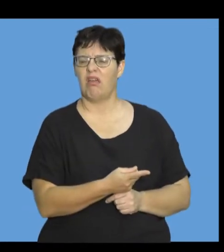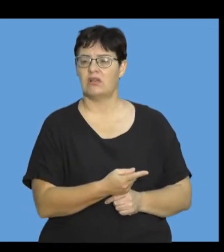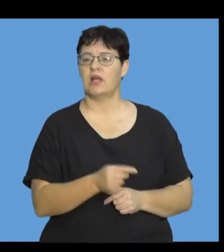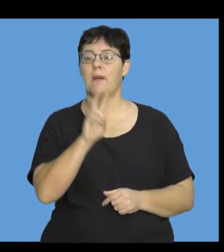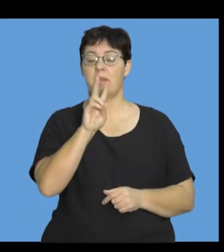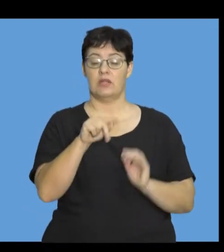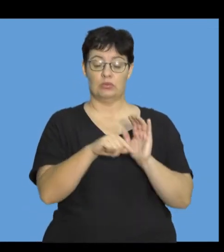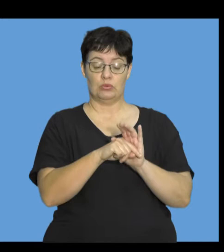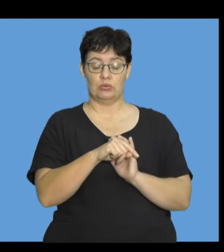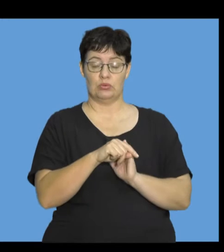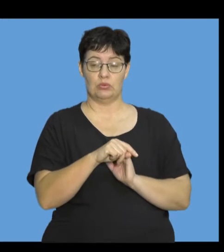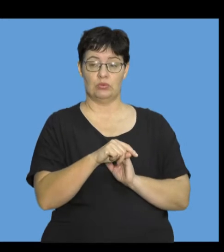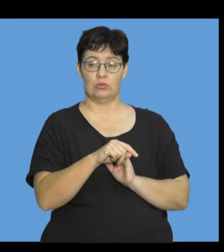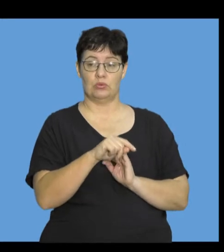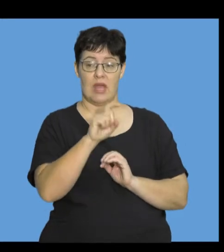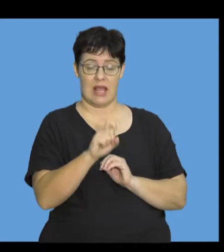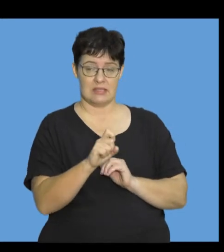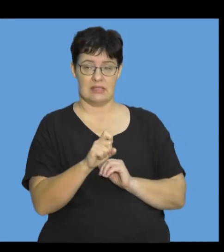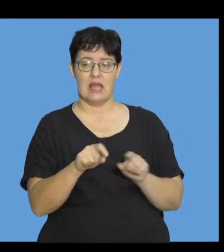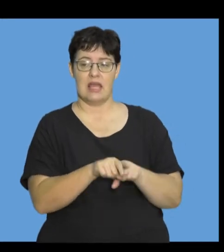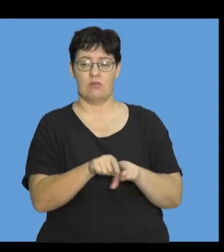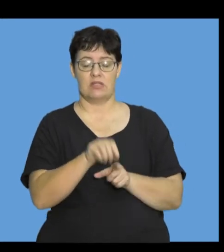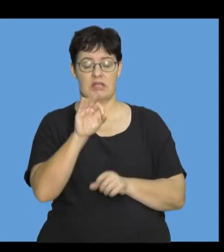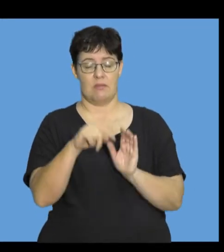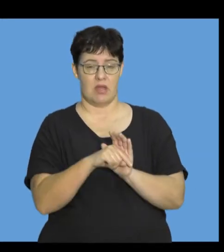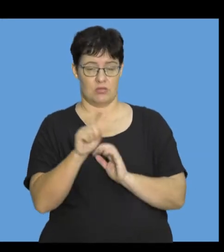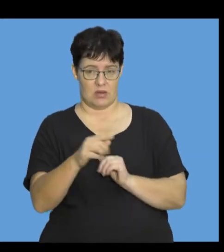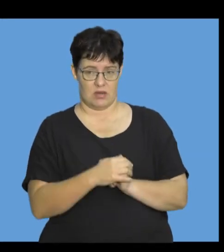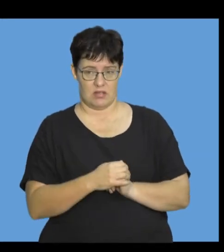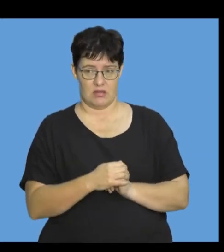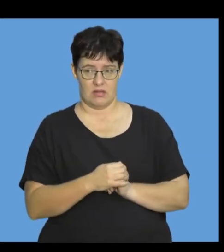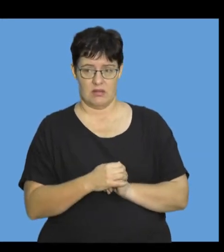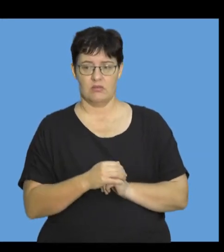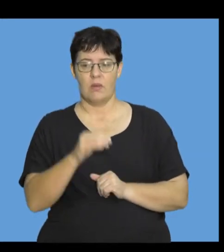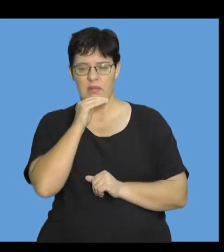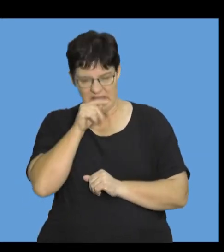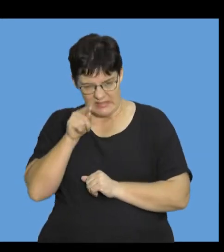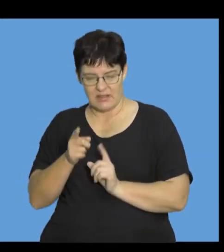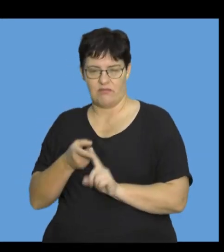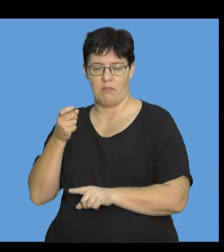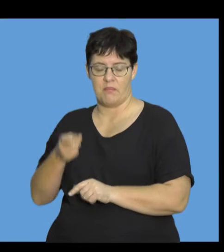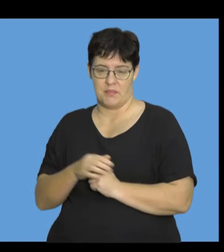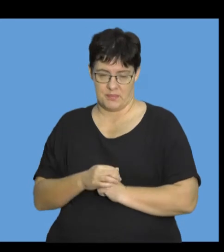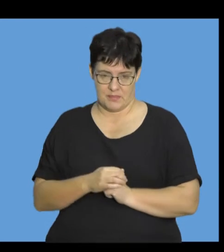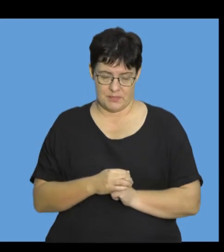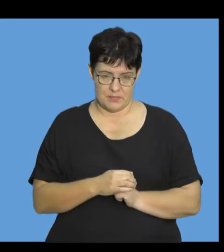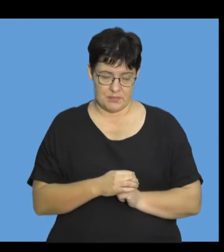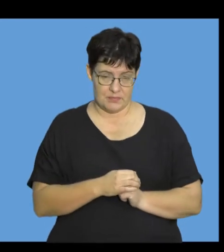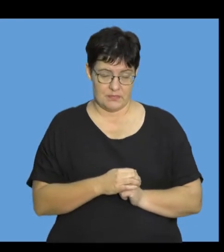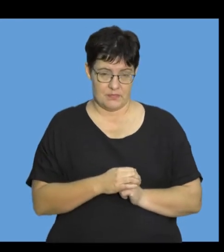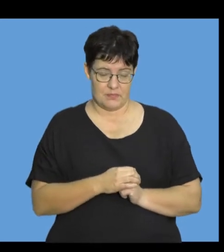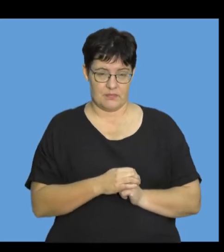minus 2x equal to 3 minus 1, right? So that's where the 2 comes from, just so that I don't lose you